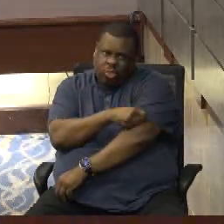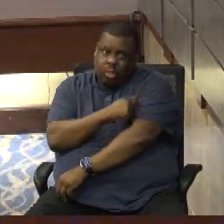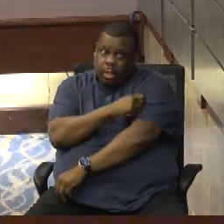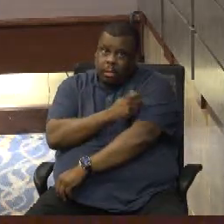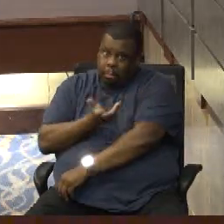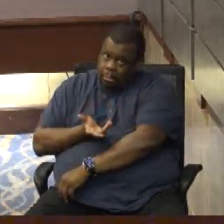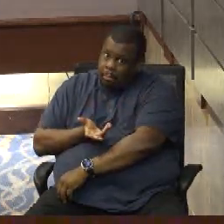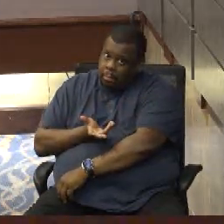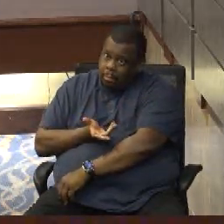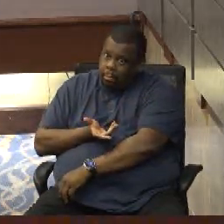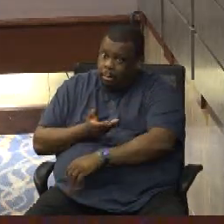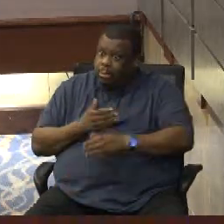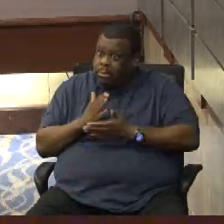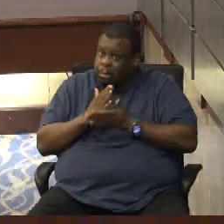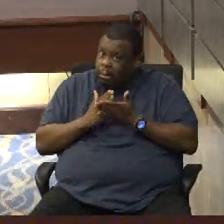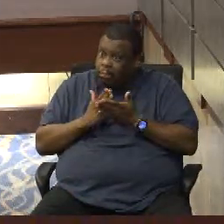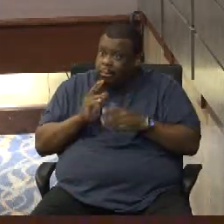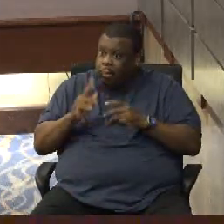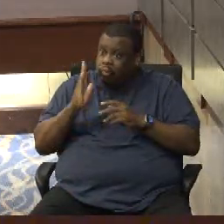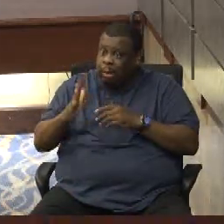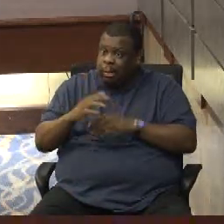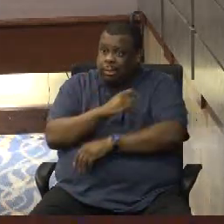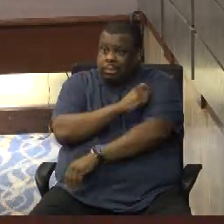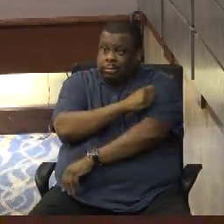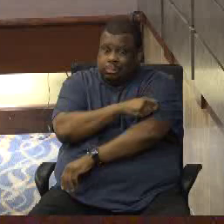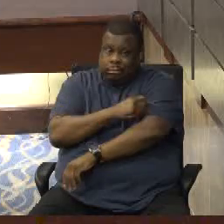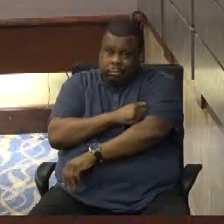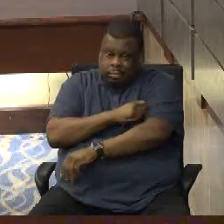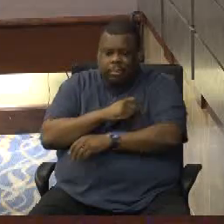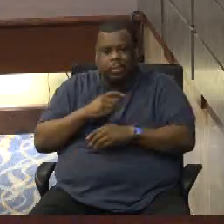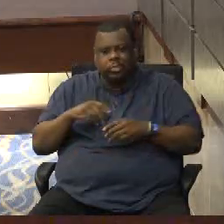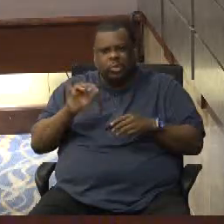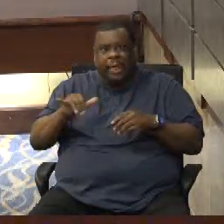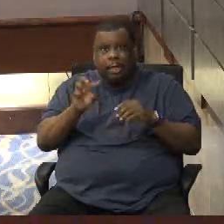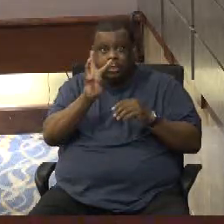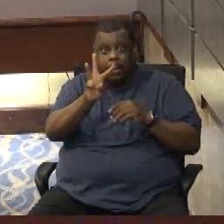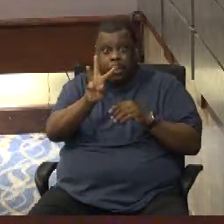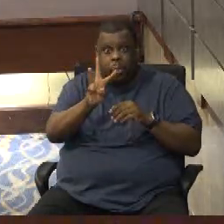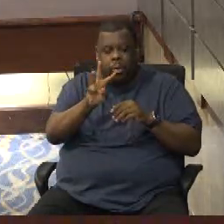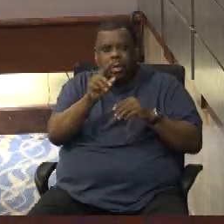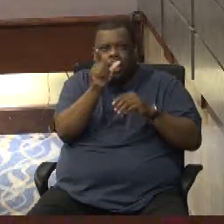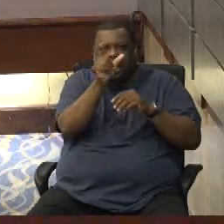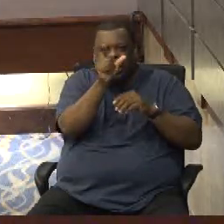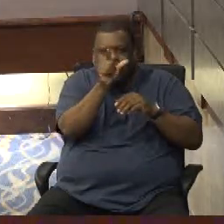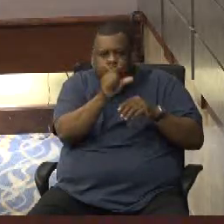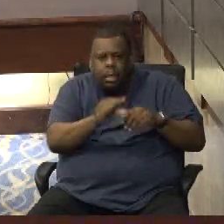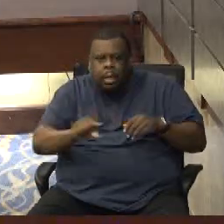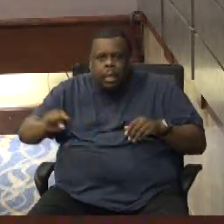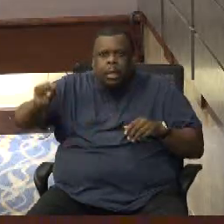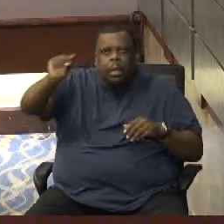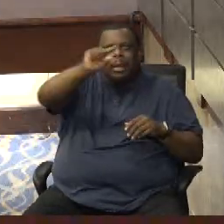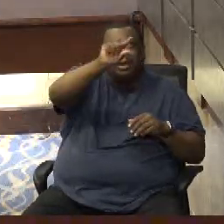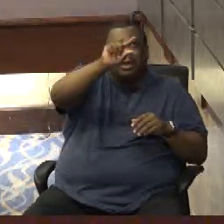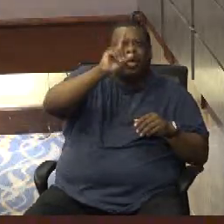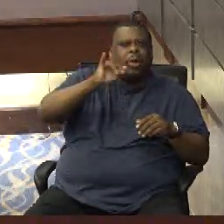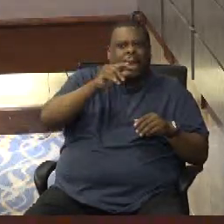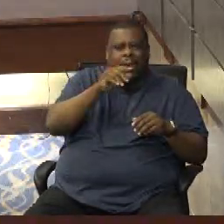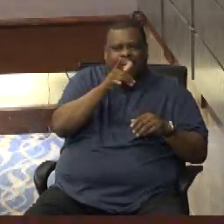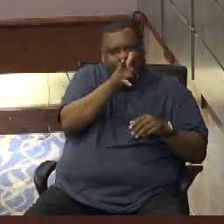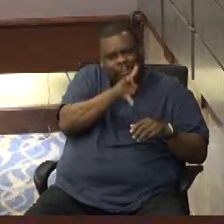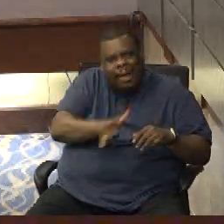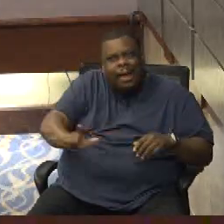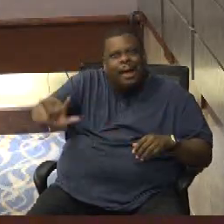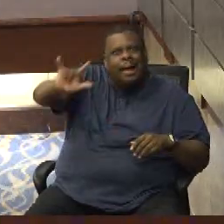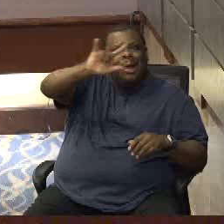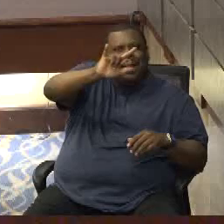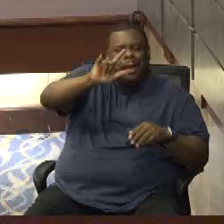that today, and that still seems to be the case with the Flying W. So I appreciate the design update that you did, which is essentially the exact same, but